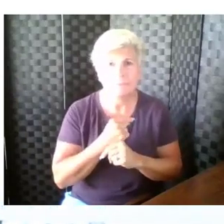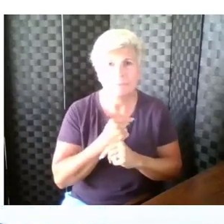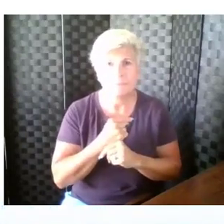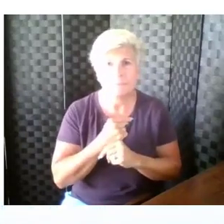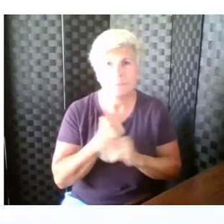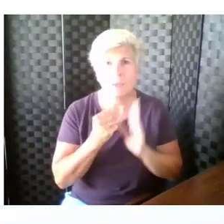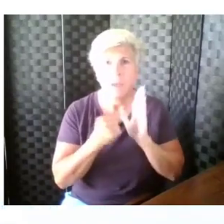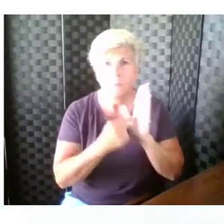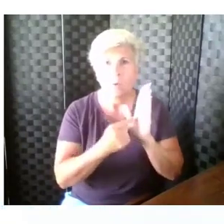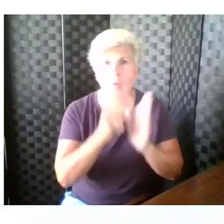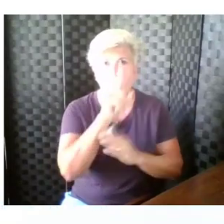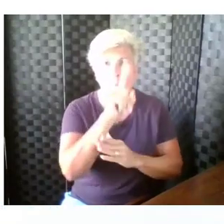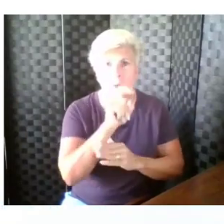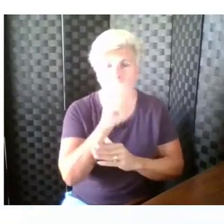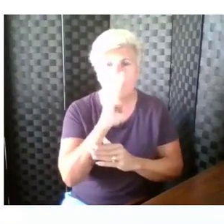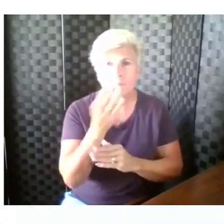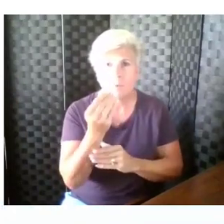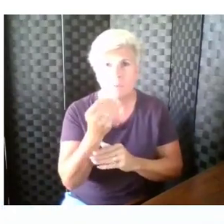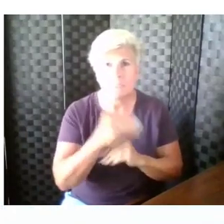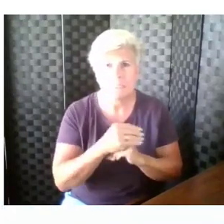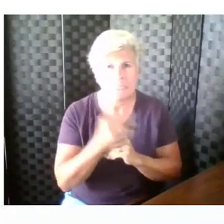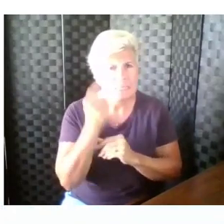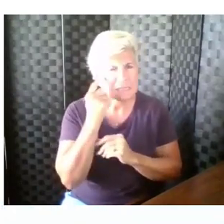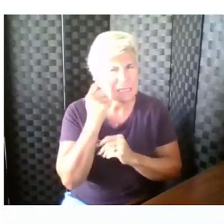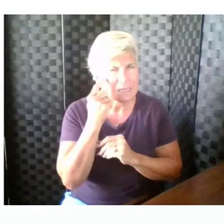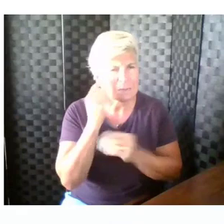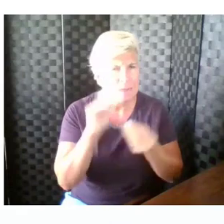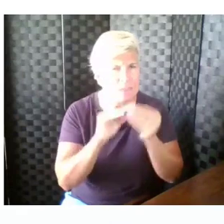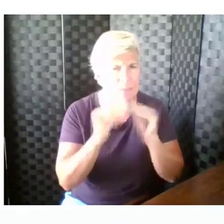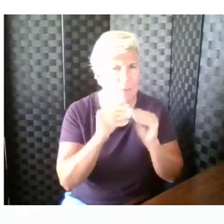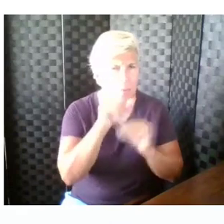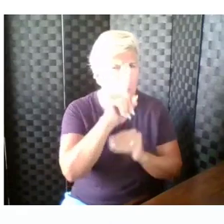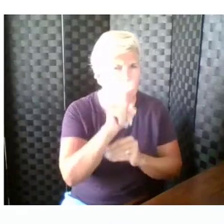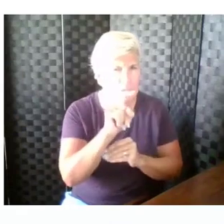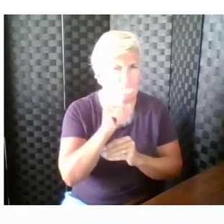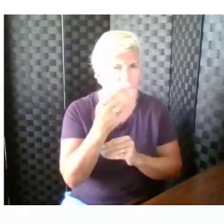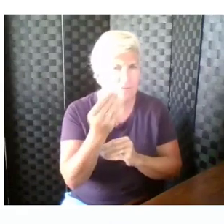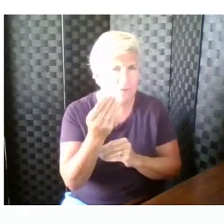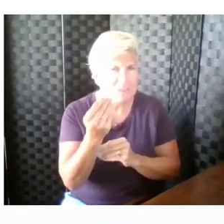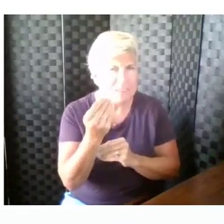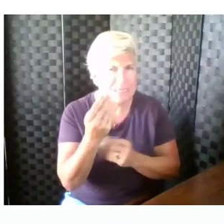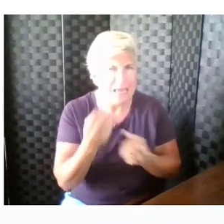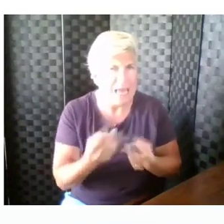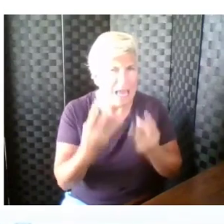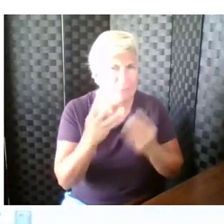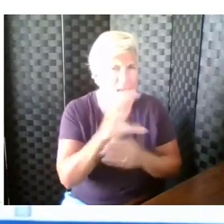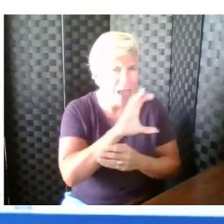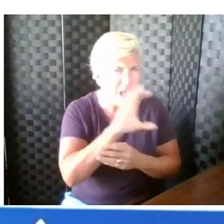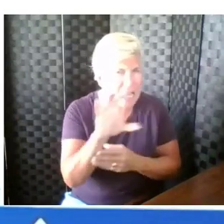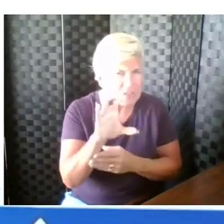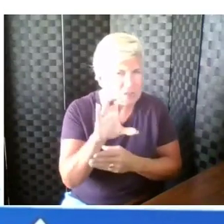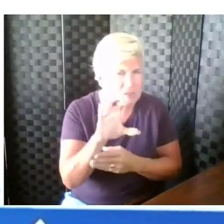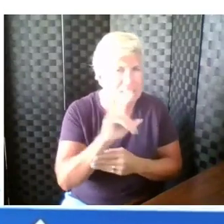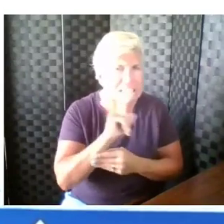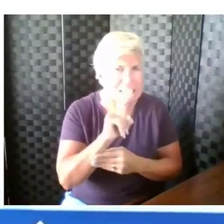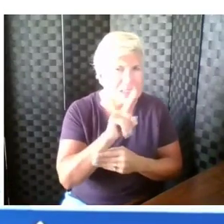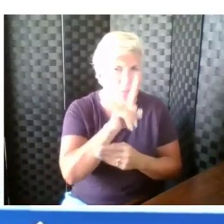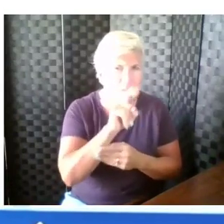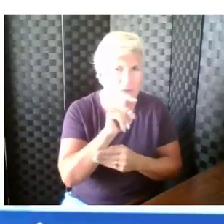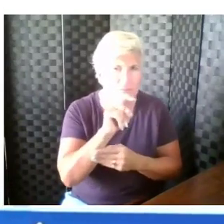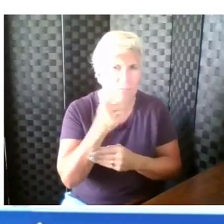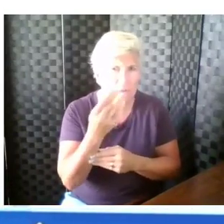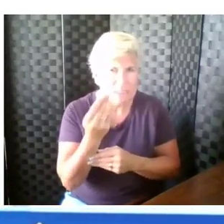going to represent 114. So think about the number 114. How many hundreds are there in the